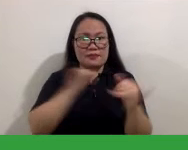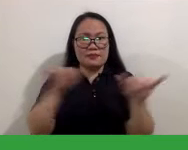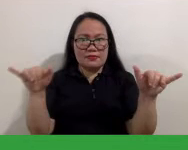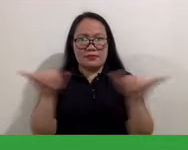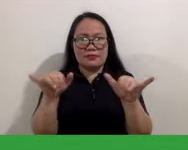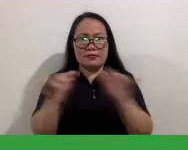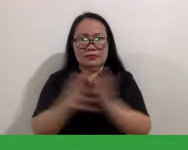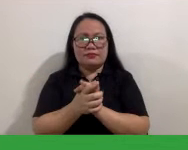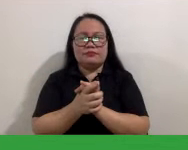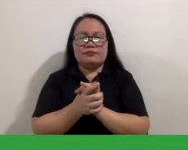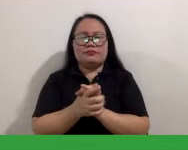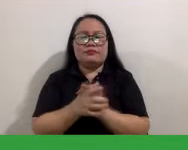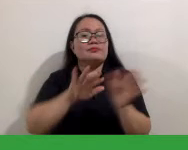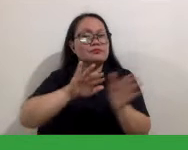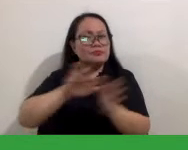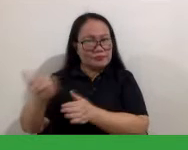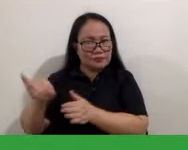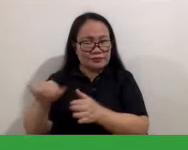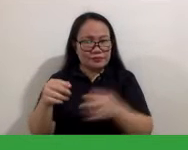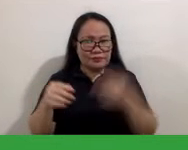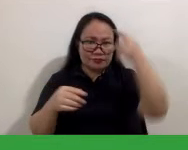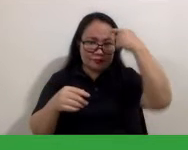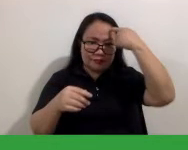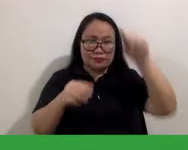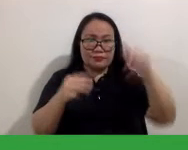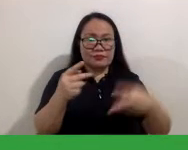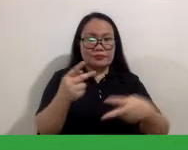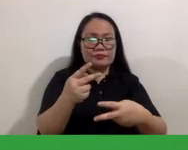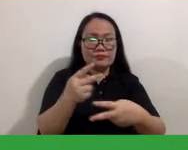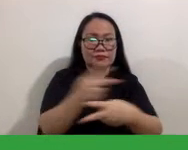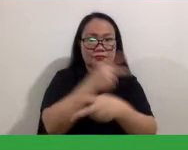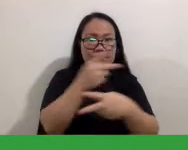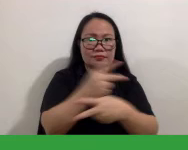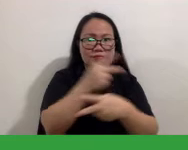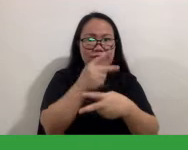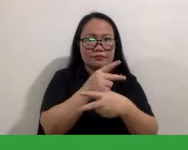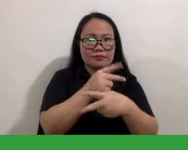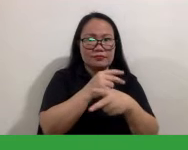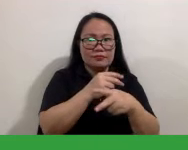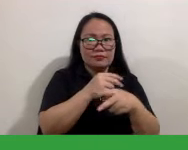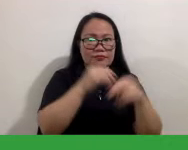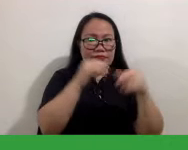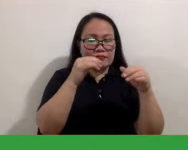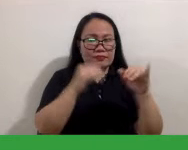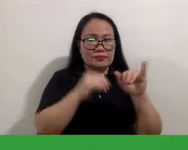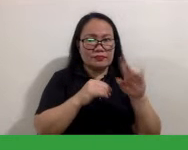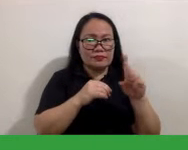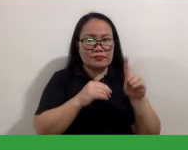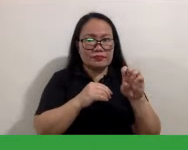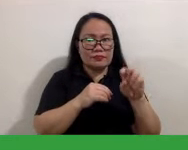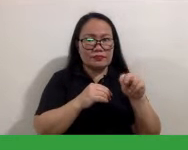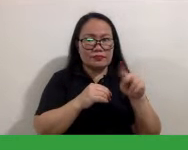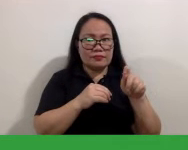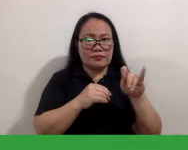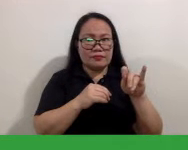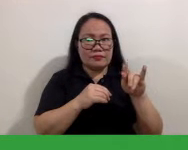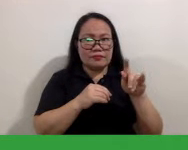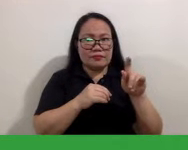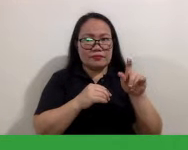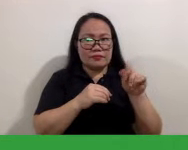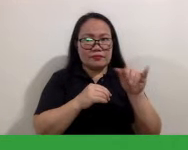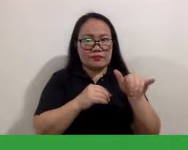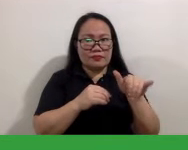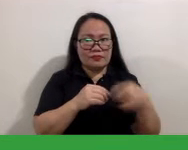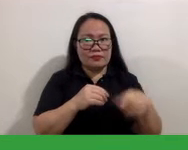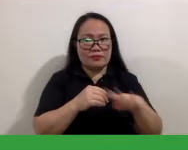identity property. Now, for multiplicative identity property, this is the product of any number and 1